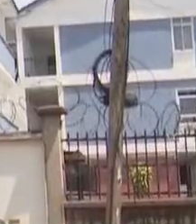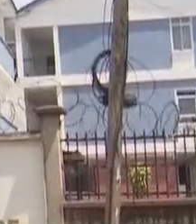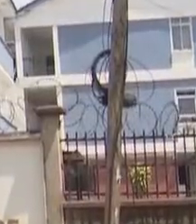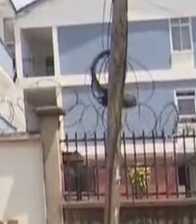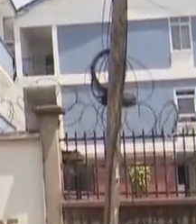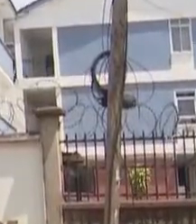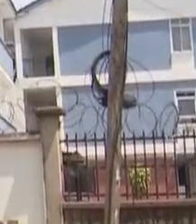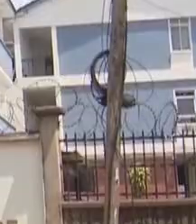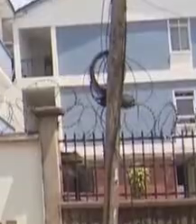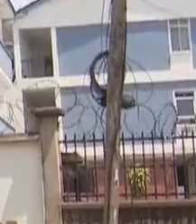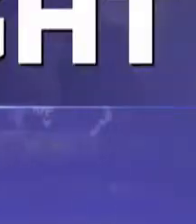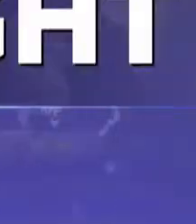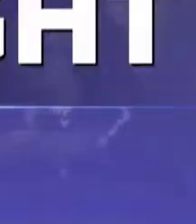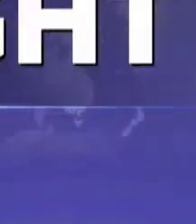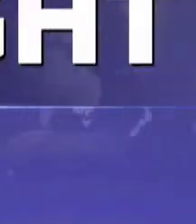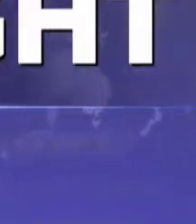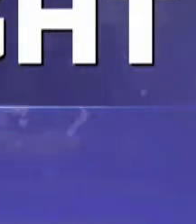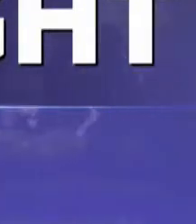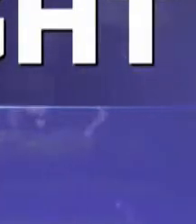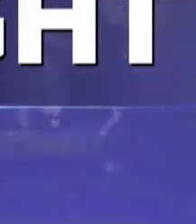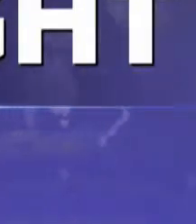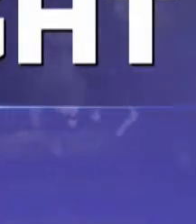Kampala.